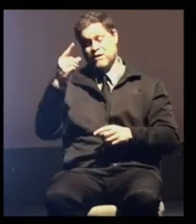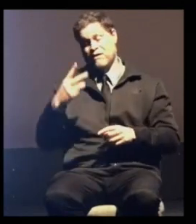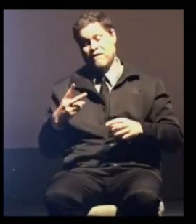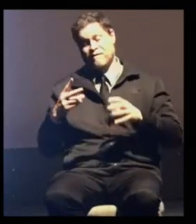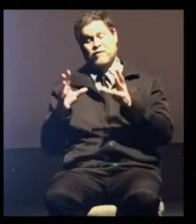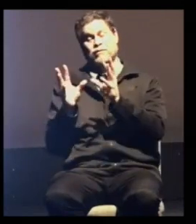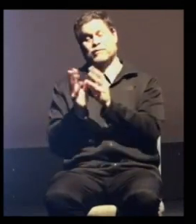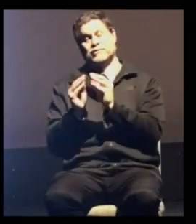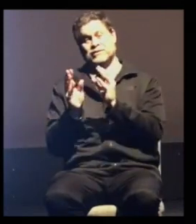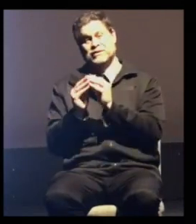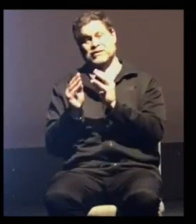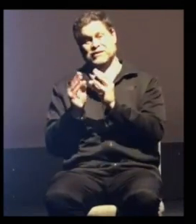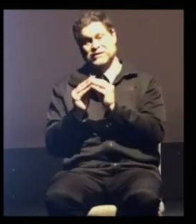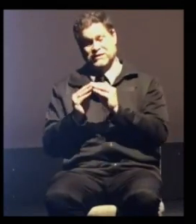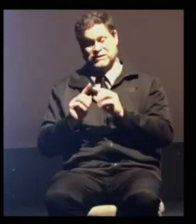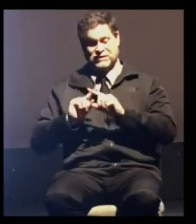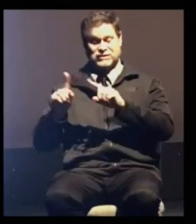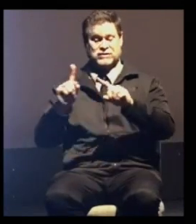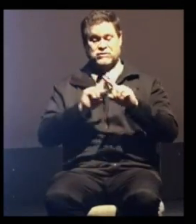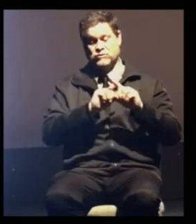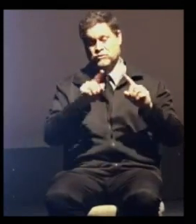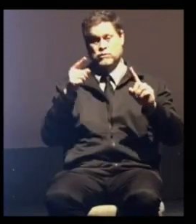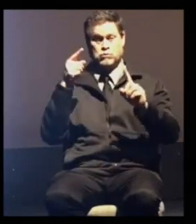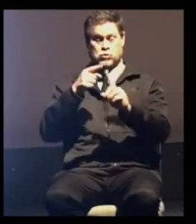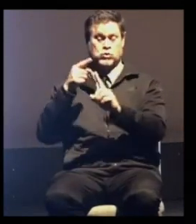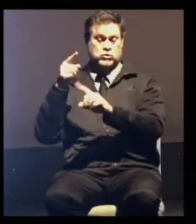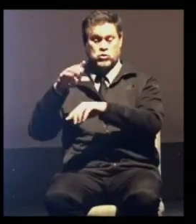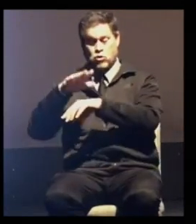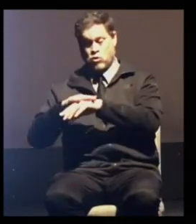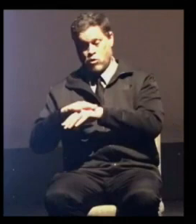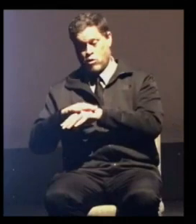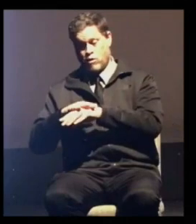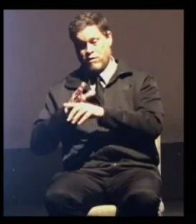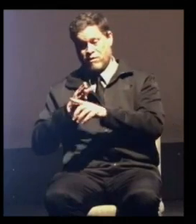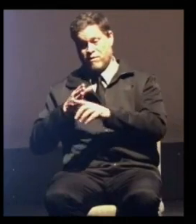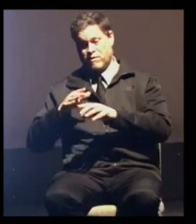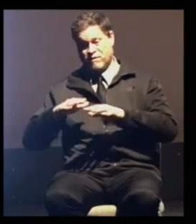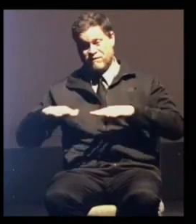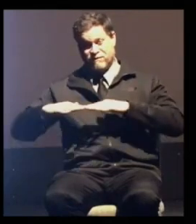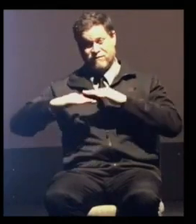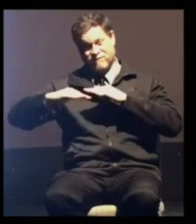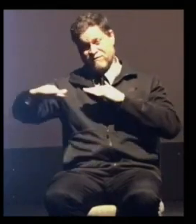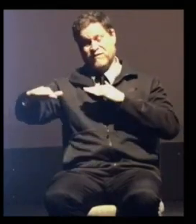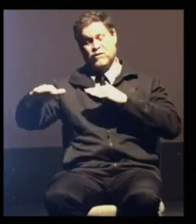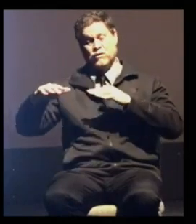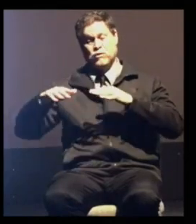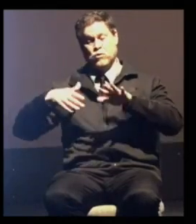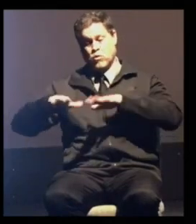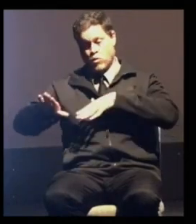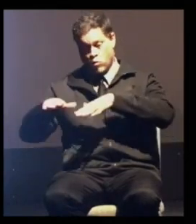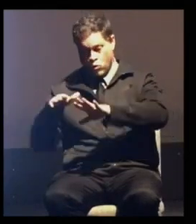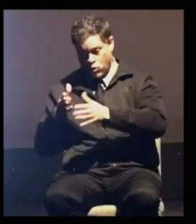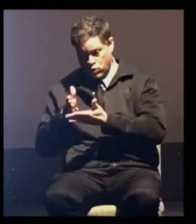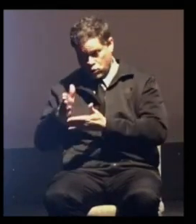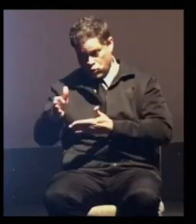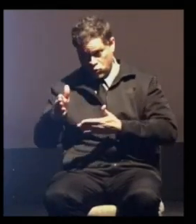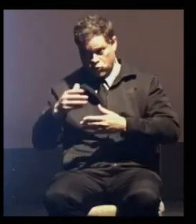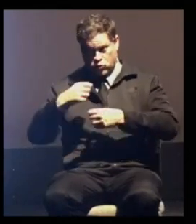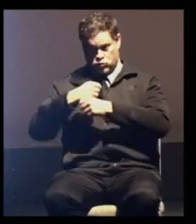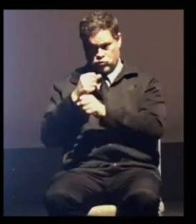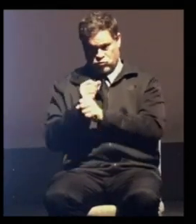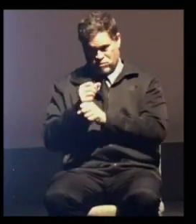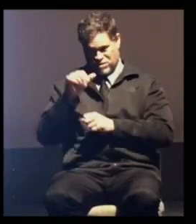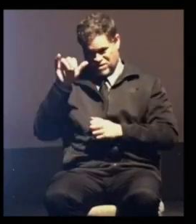meetings at different points are on the field walking through to create